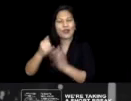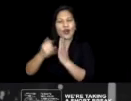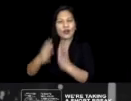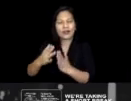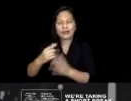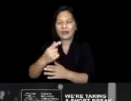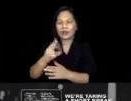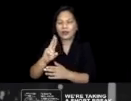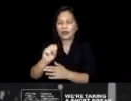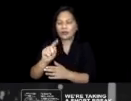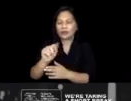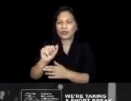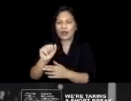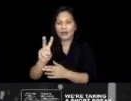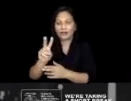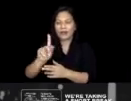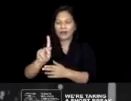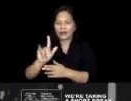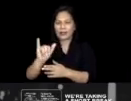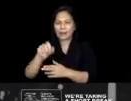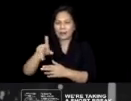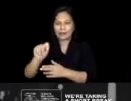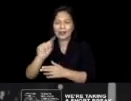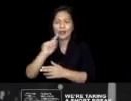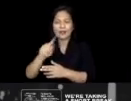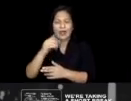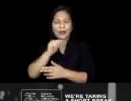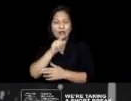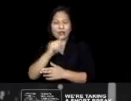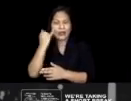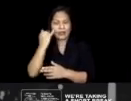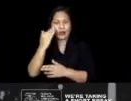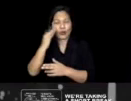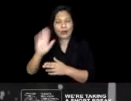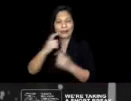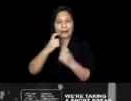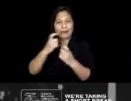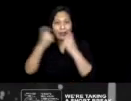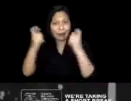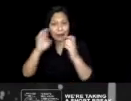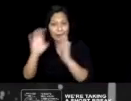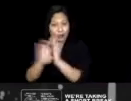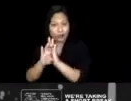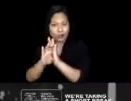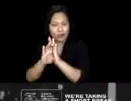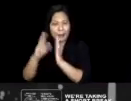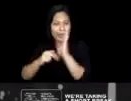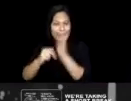Gustav Klimt. I don't know if you guys are familiar with his famous painting called The Kiss,